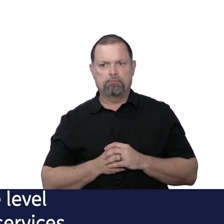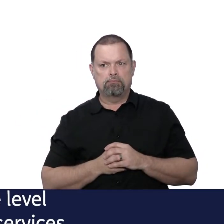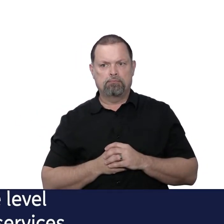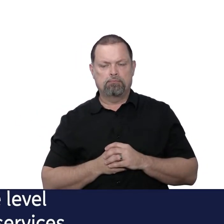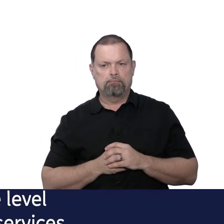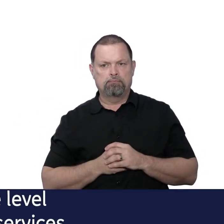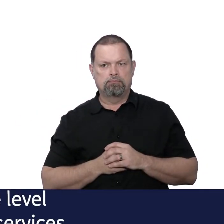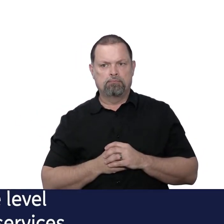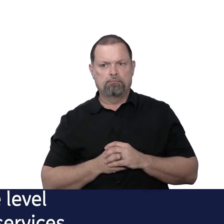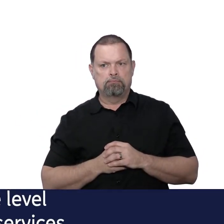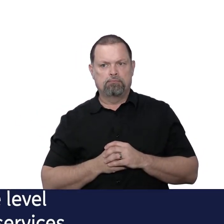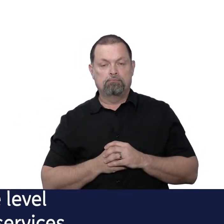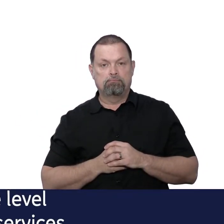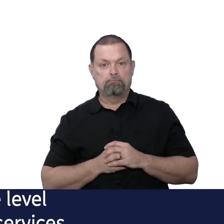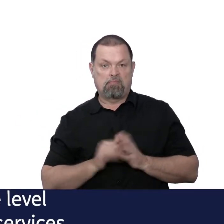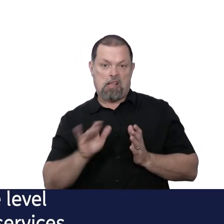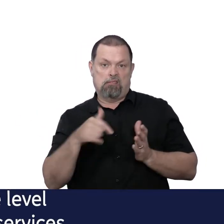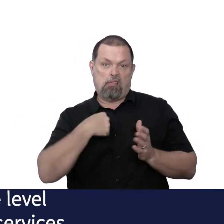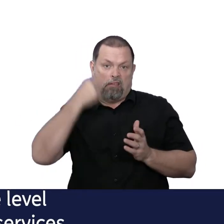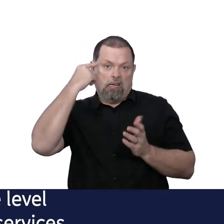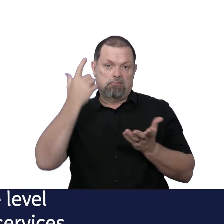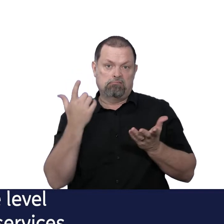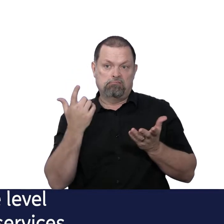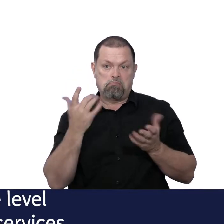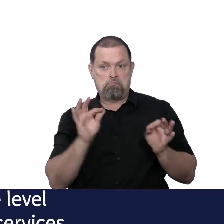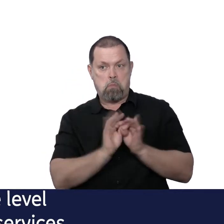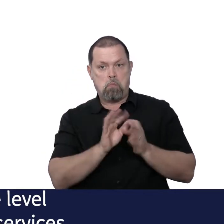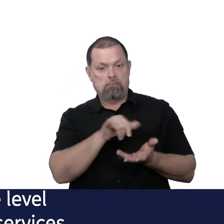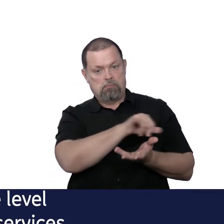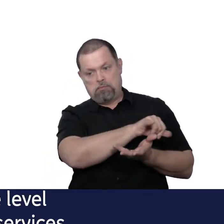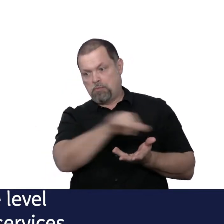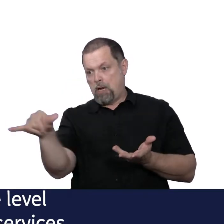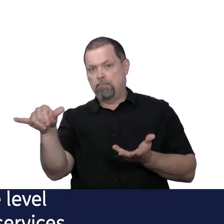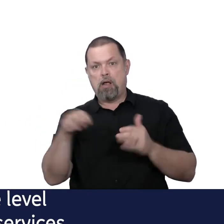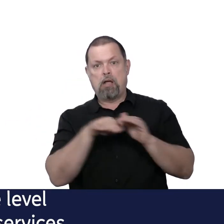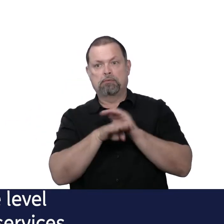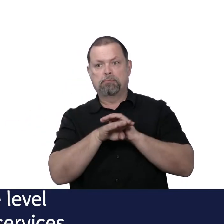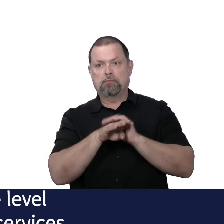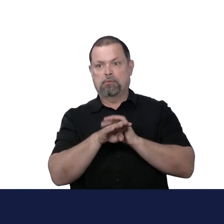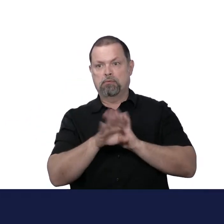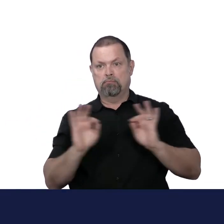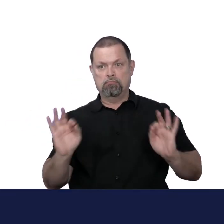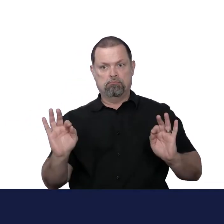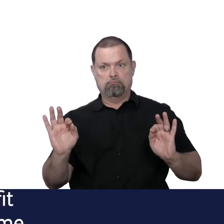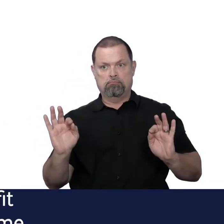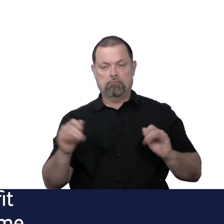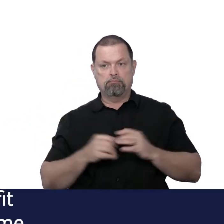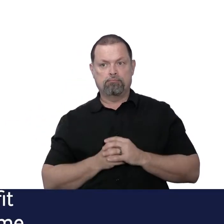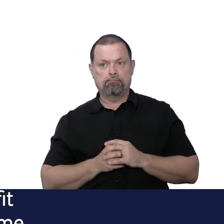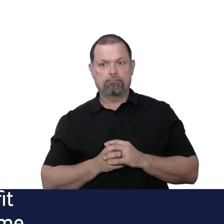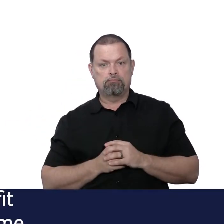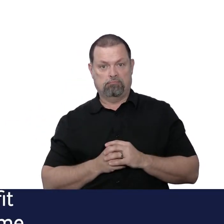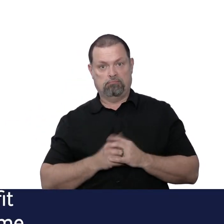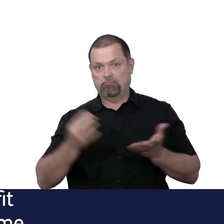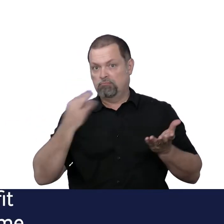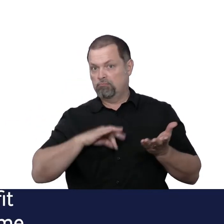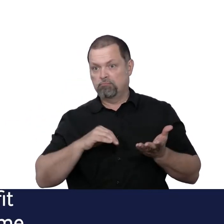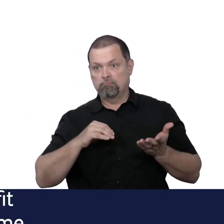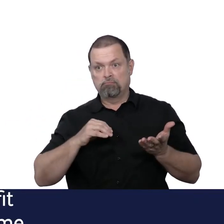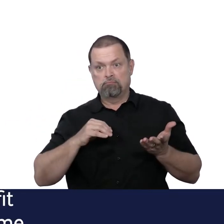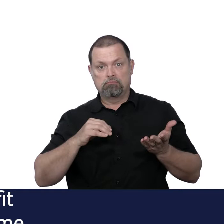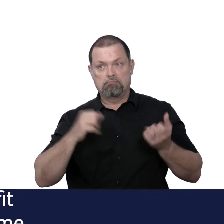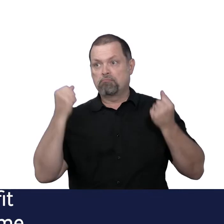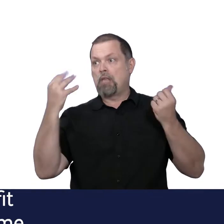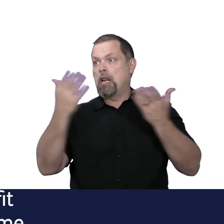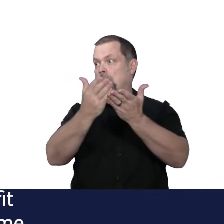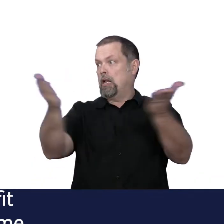I think having the same level of accessibility on these services would greatly benefit